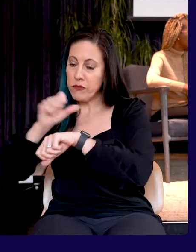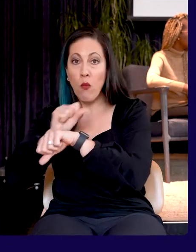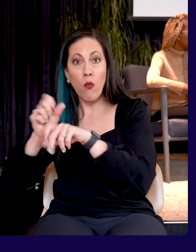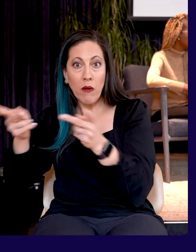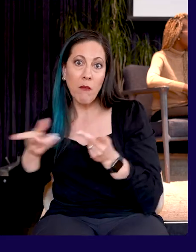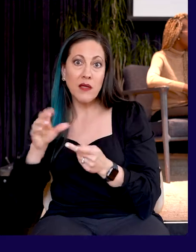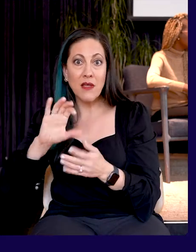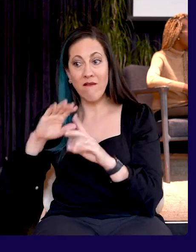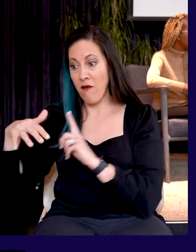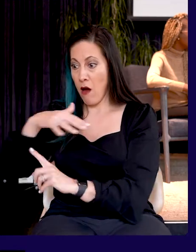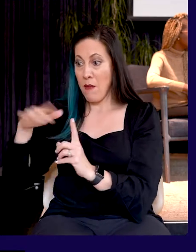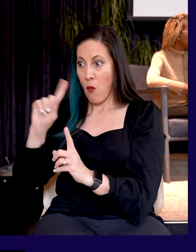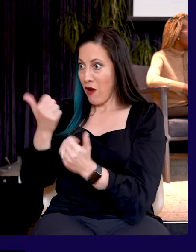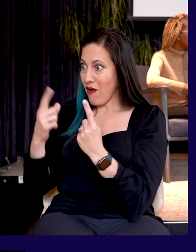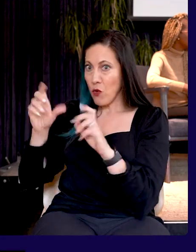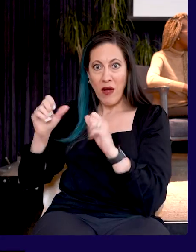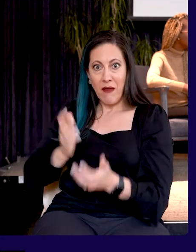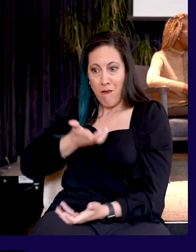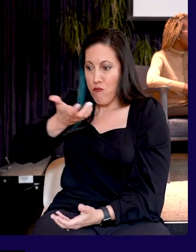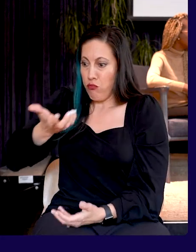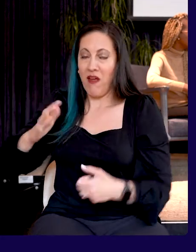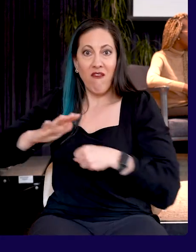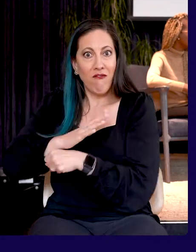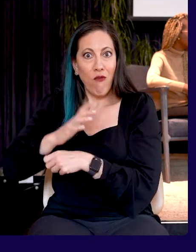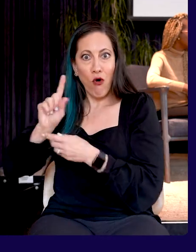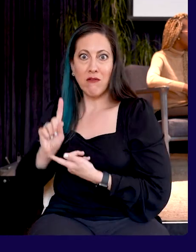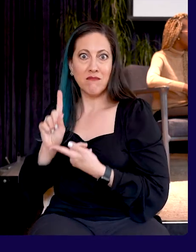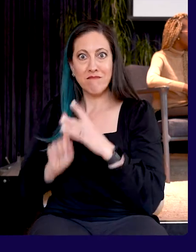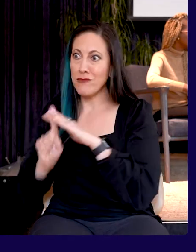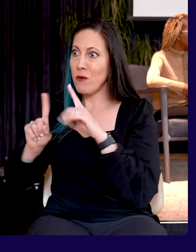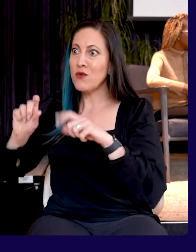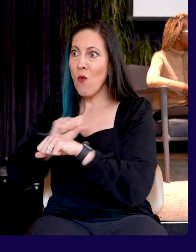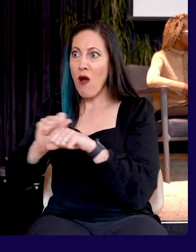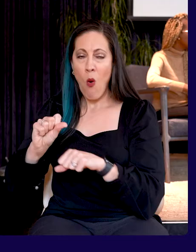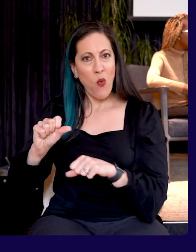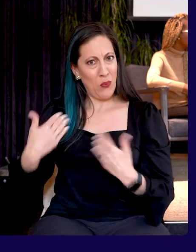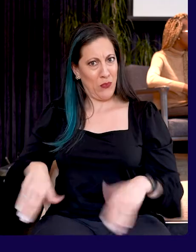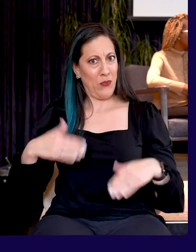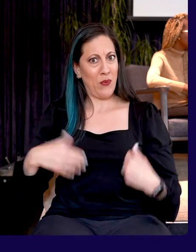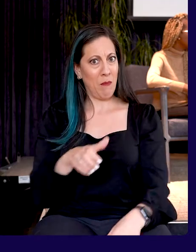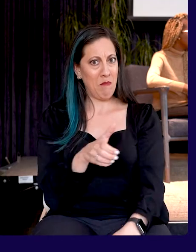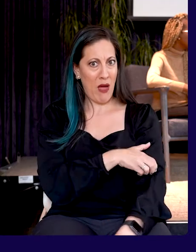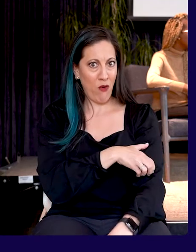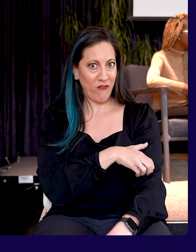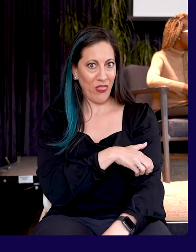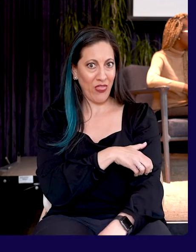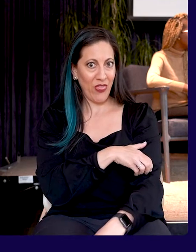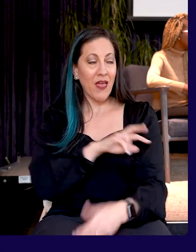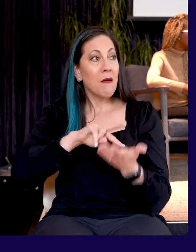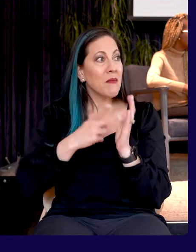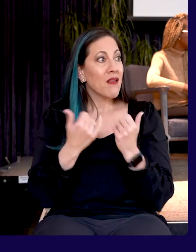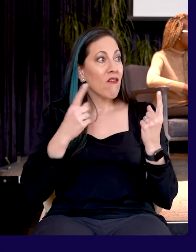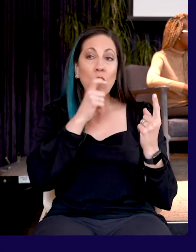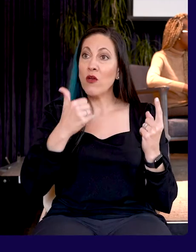and an environment where hopefully everyone can bring their full selves to the table is power. And so I think it's really important for all of us who are